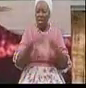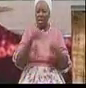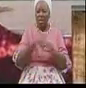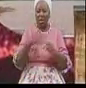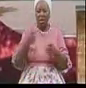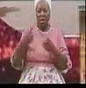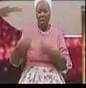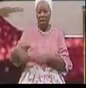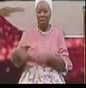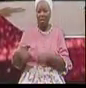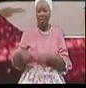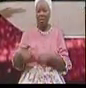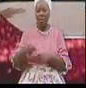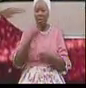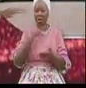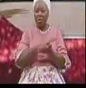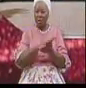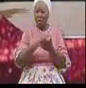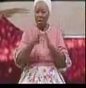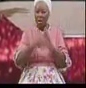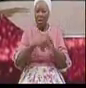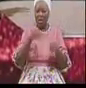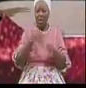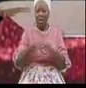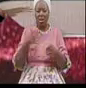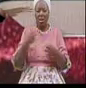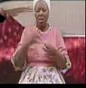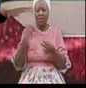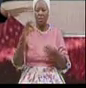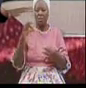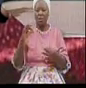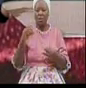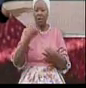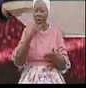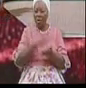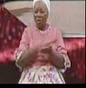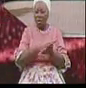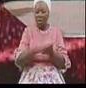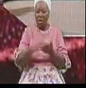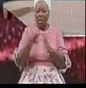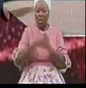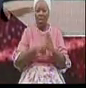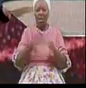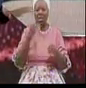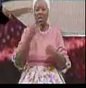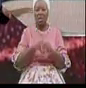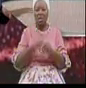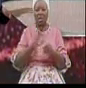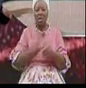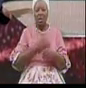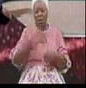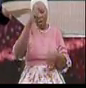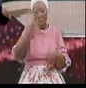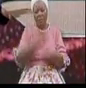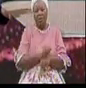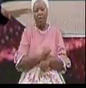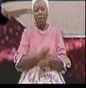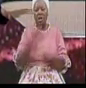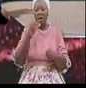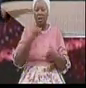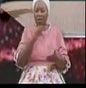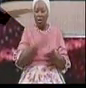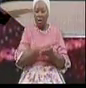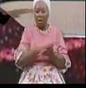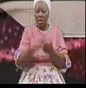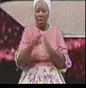heart, uncleanness in the spirit, uncleanness in our habits,